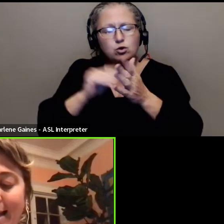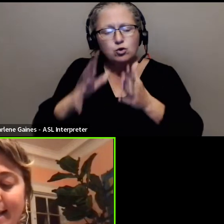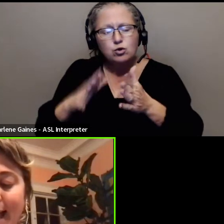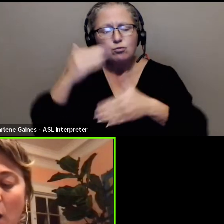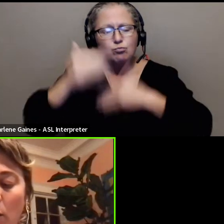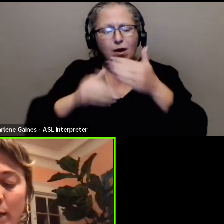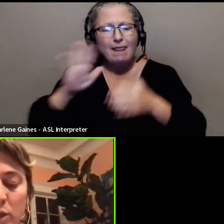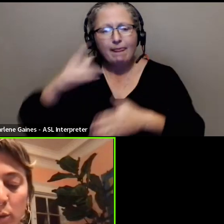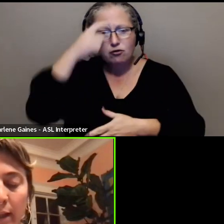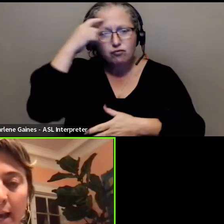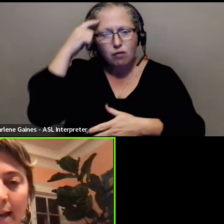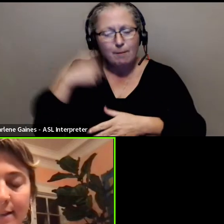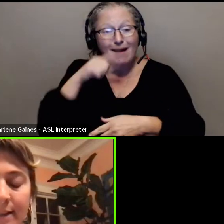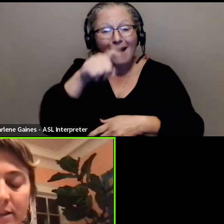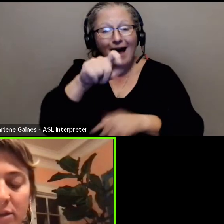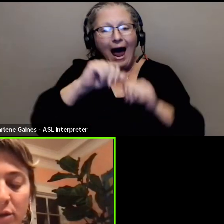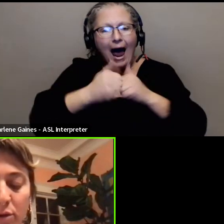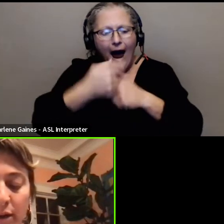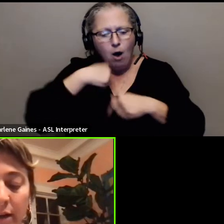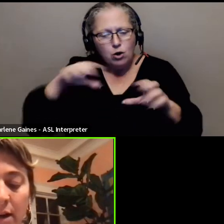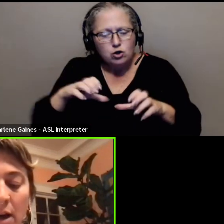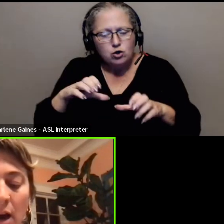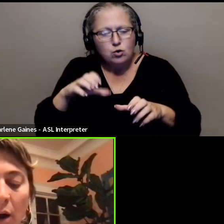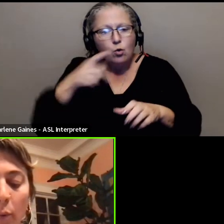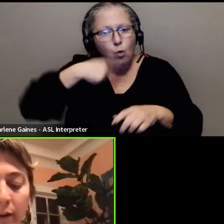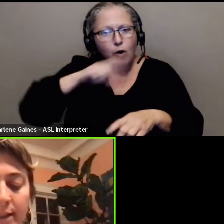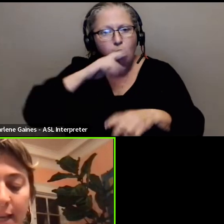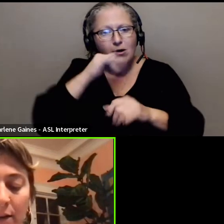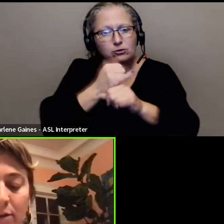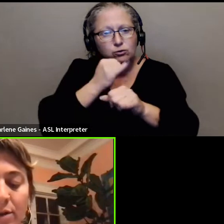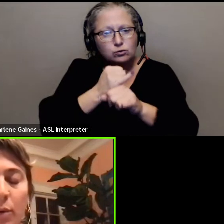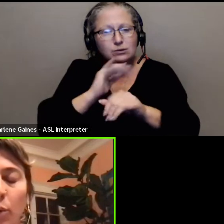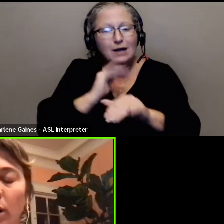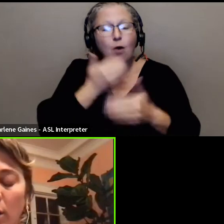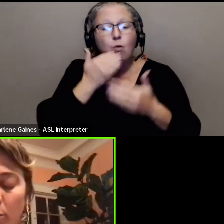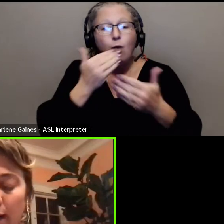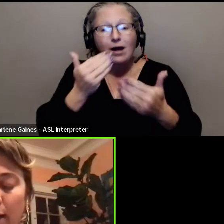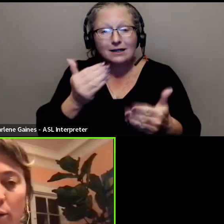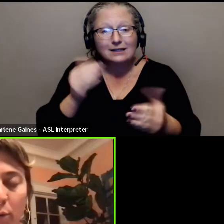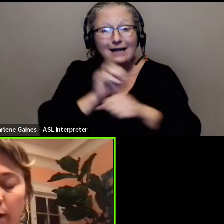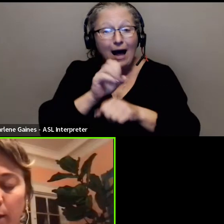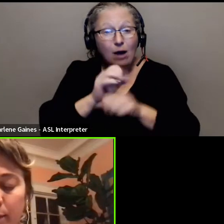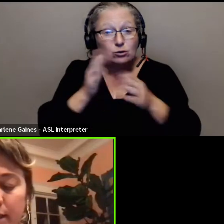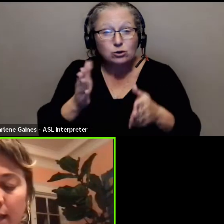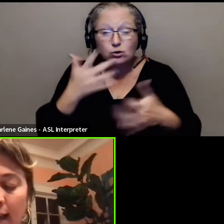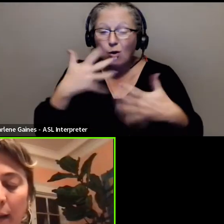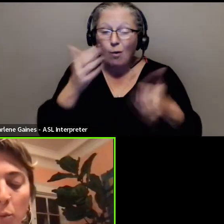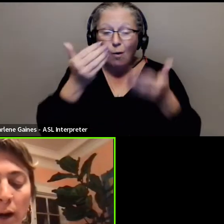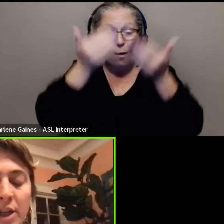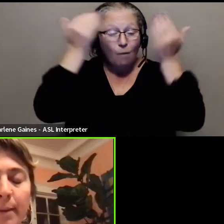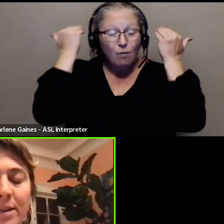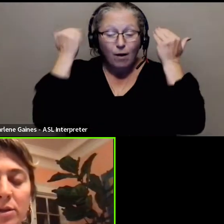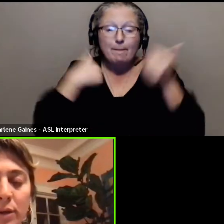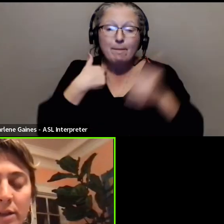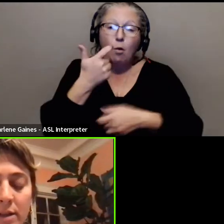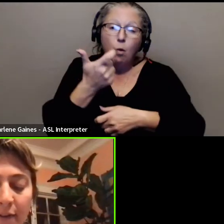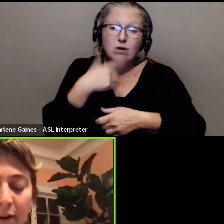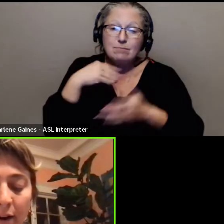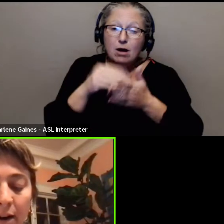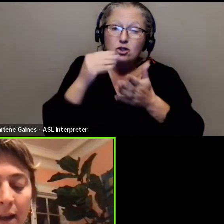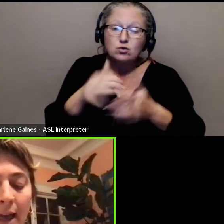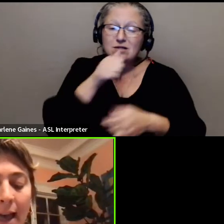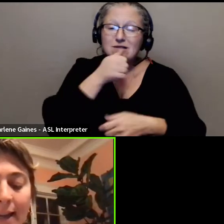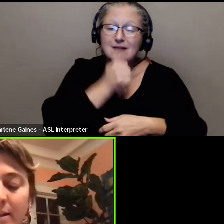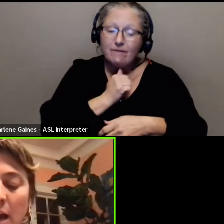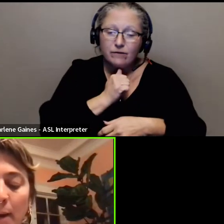I ask, how are we doing that as an institution? Our wellness counselors were already overwhelmed, and I'm watching my students